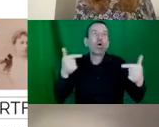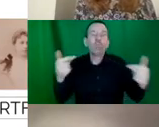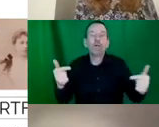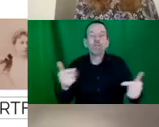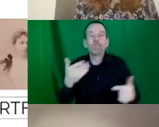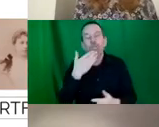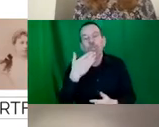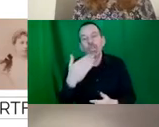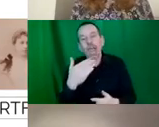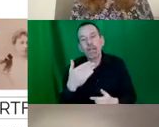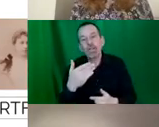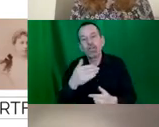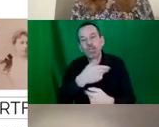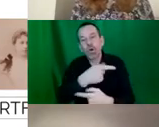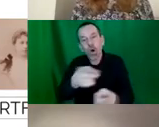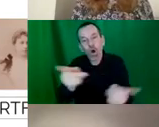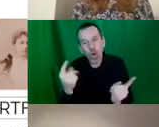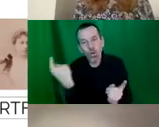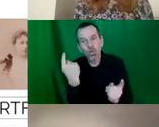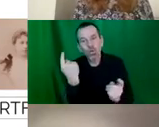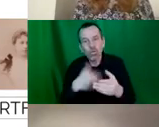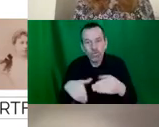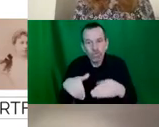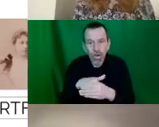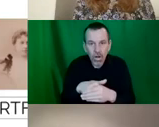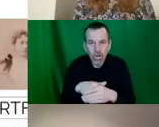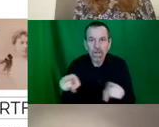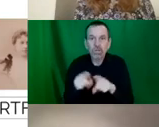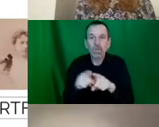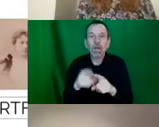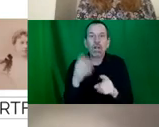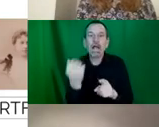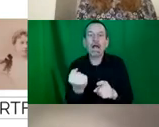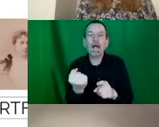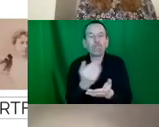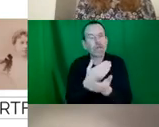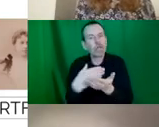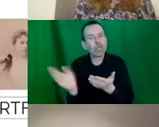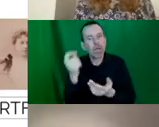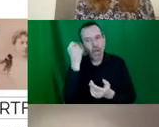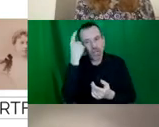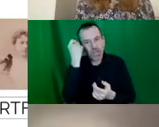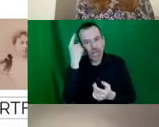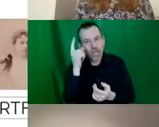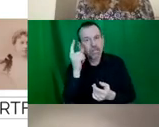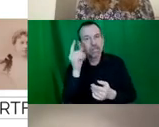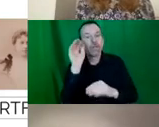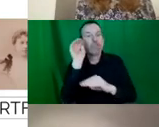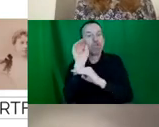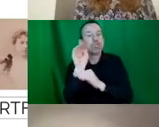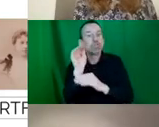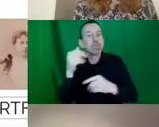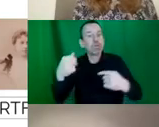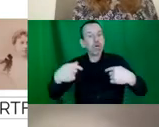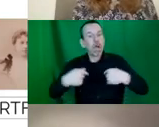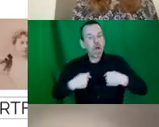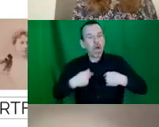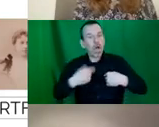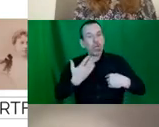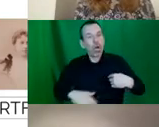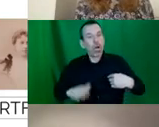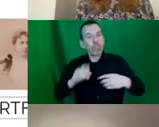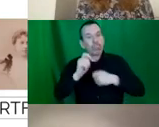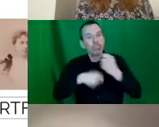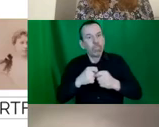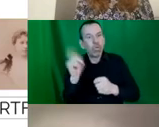generosity of all involved. I also have a clearer understanding of the type of conservator I want to be and how I want my practice to evolve. This